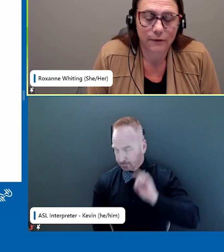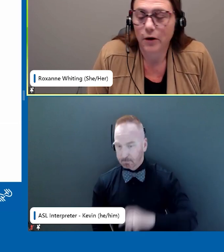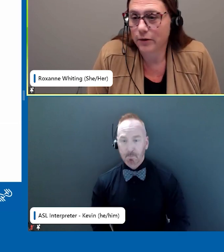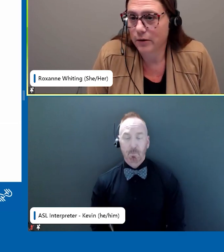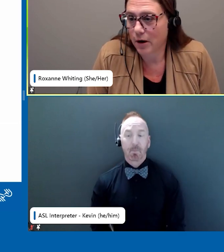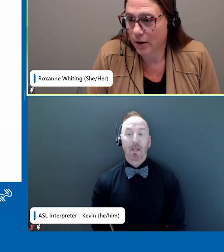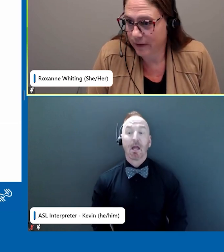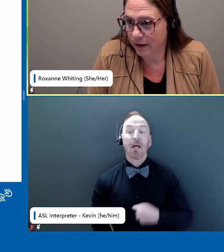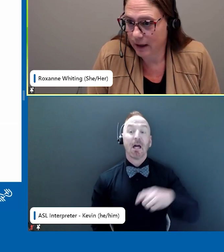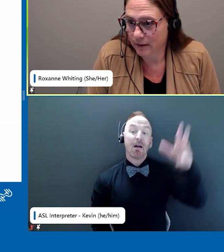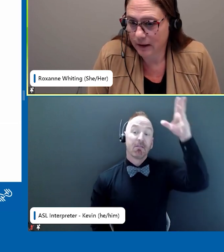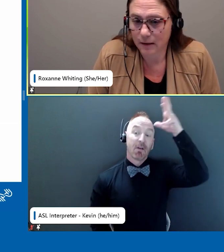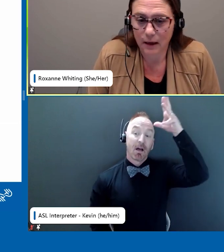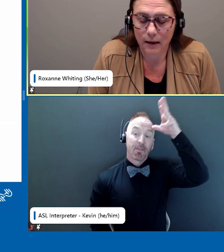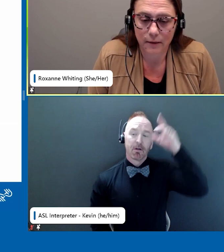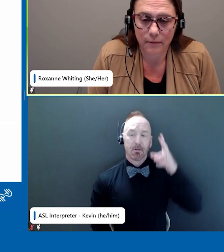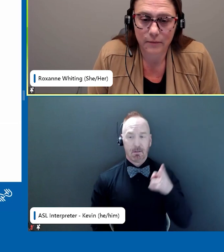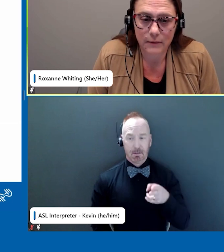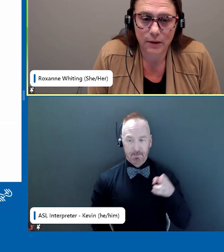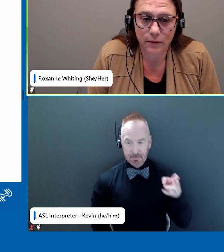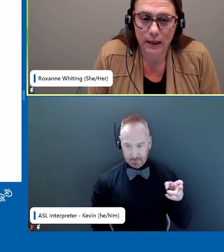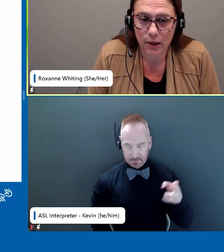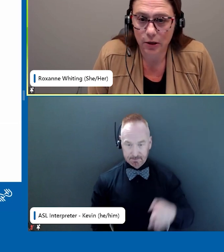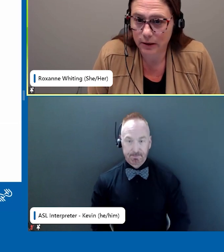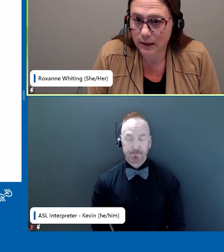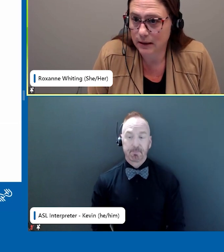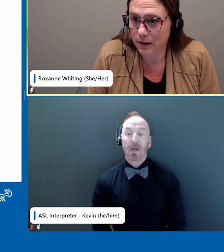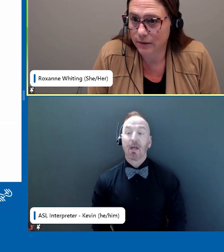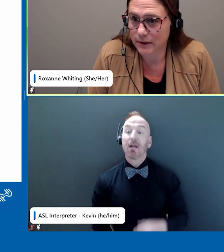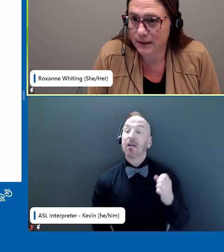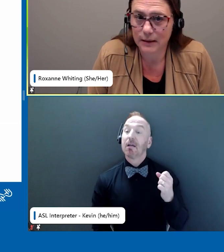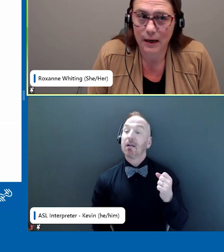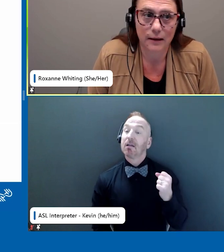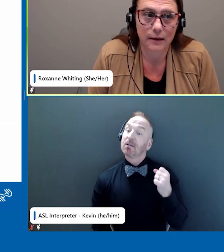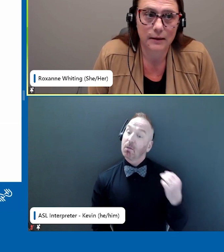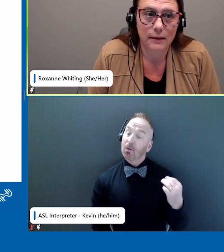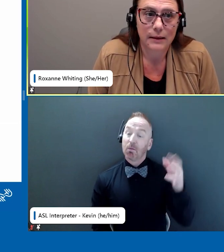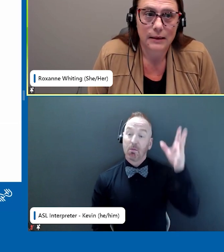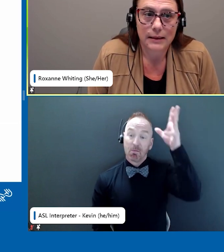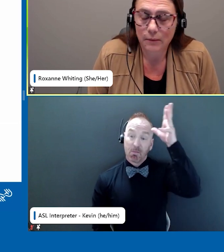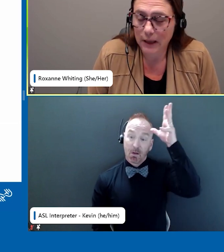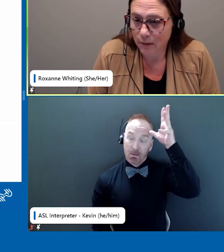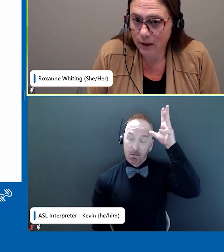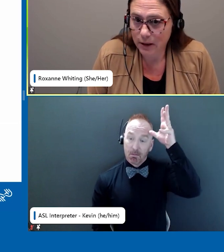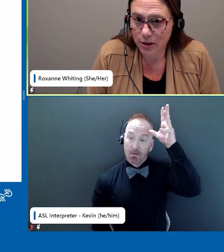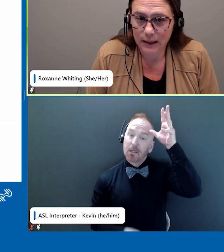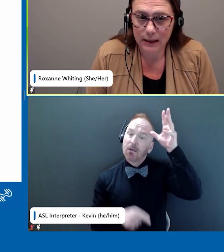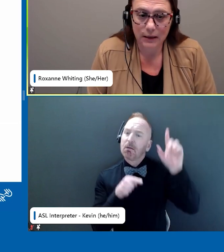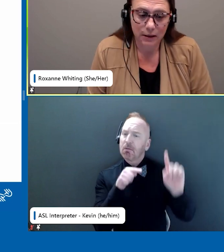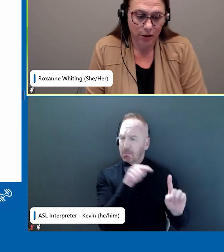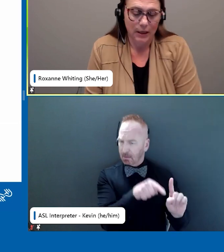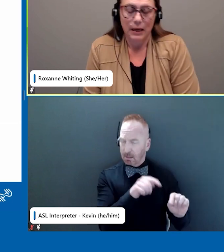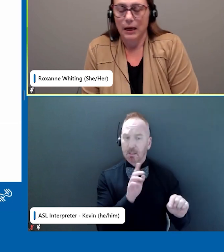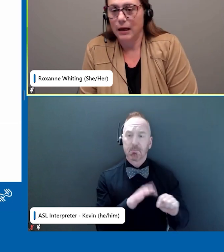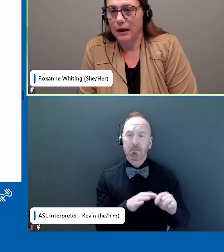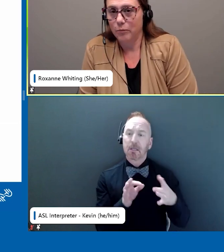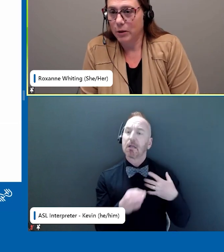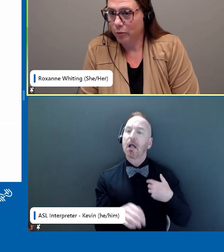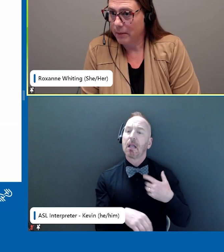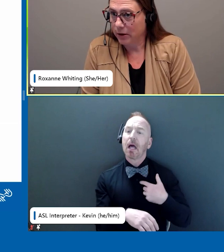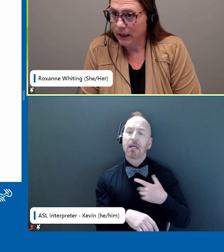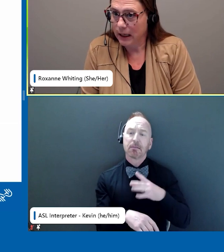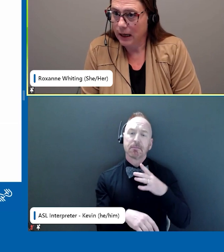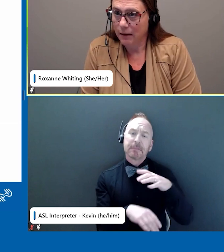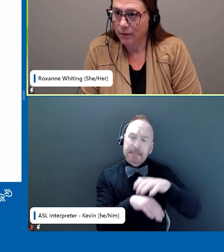and my father hard of hearing. So he could use some language like English,